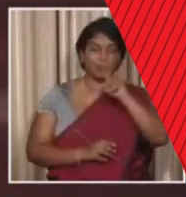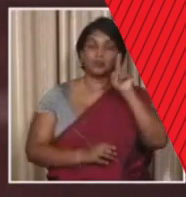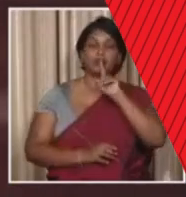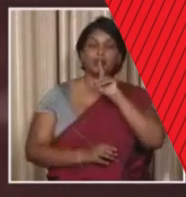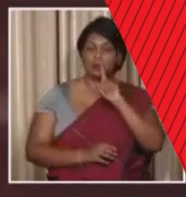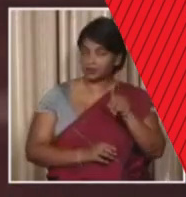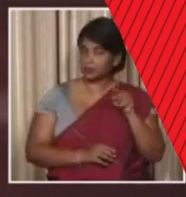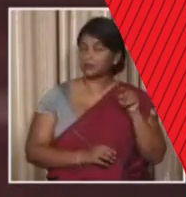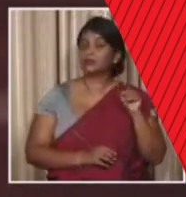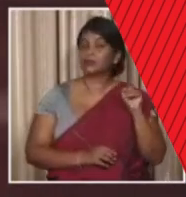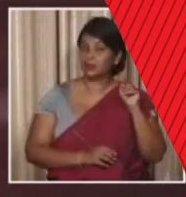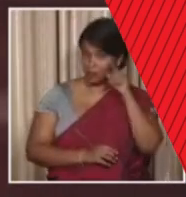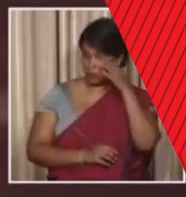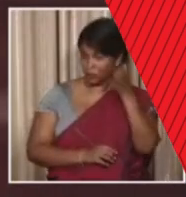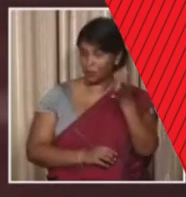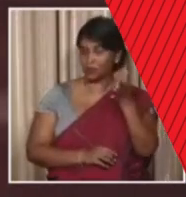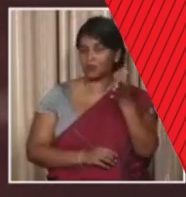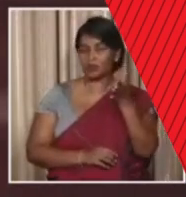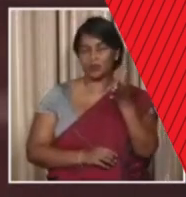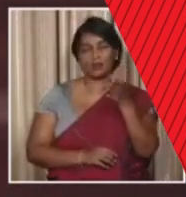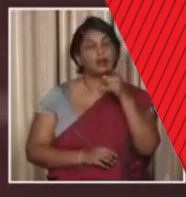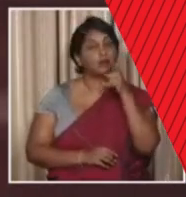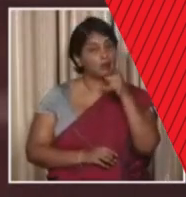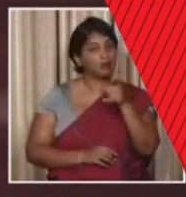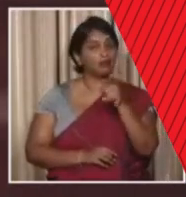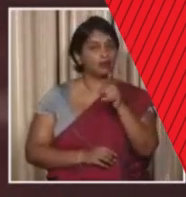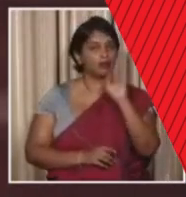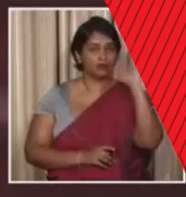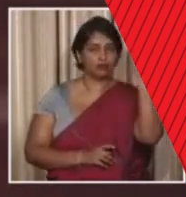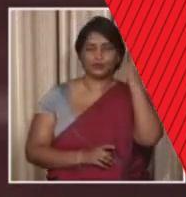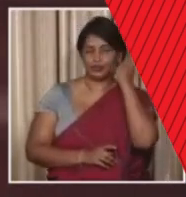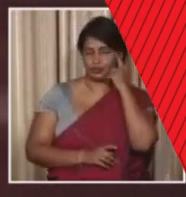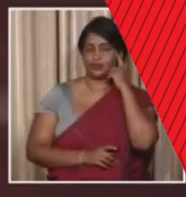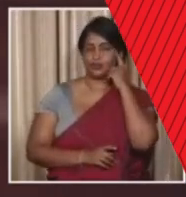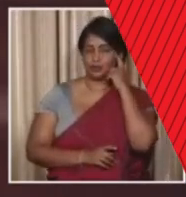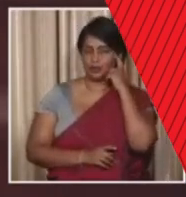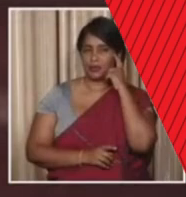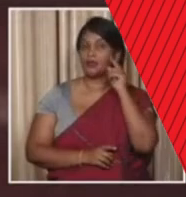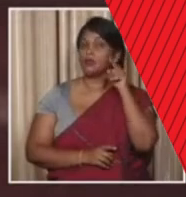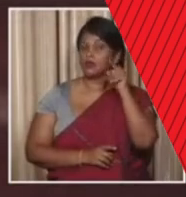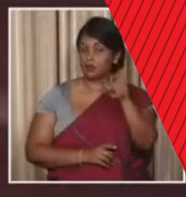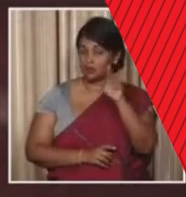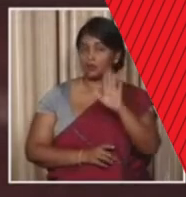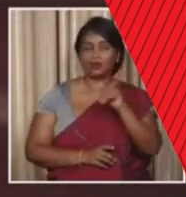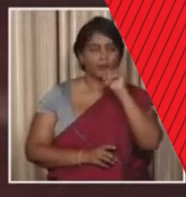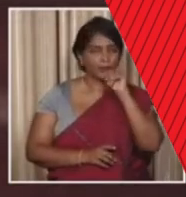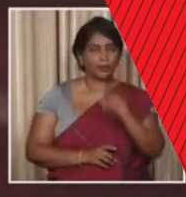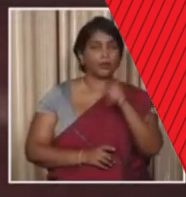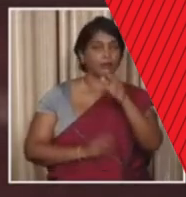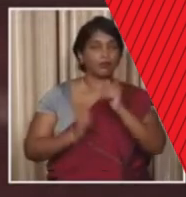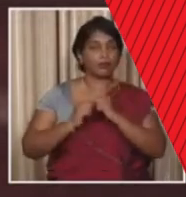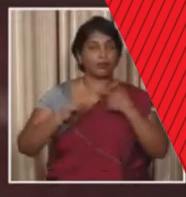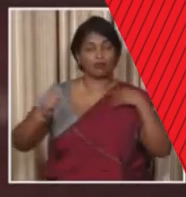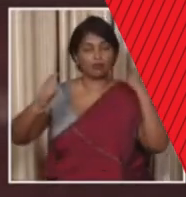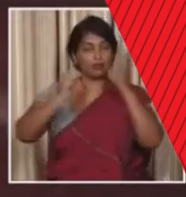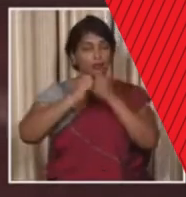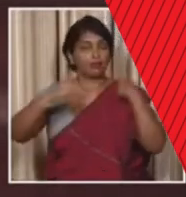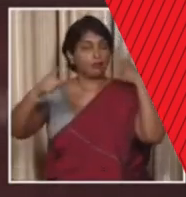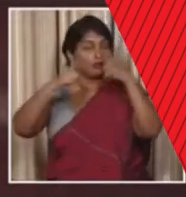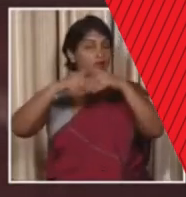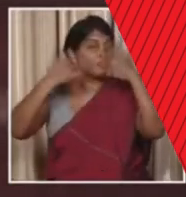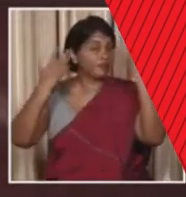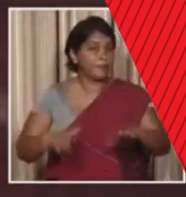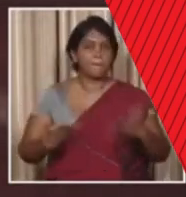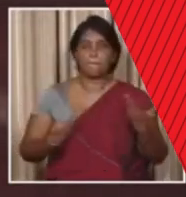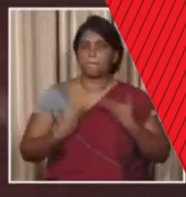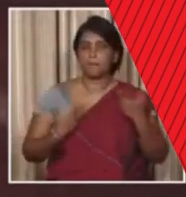if you, very famous quote, if you will never reach your destination if you stop and throw stones at every dog